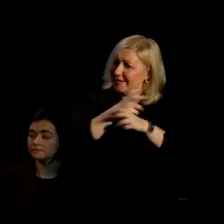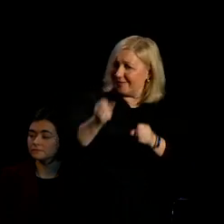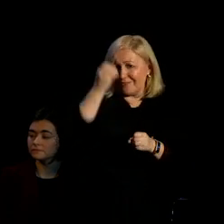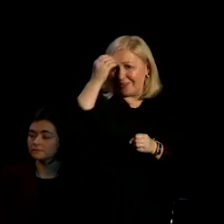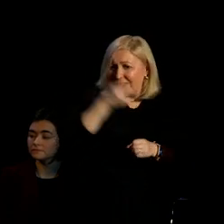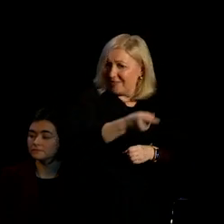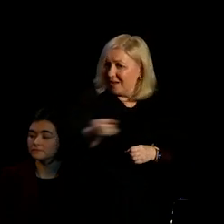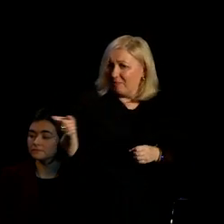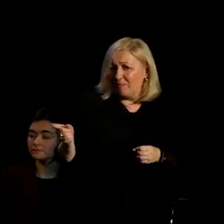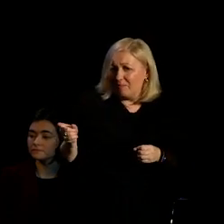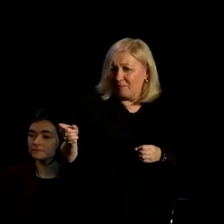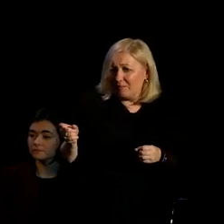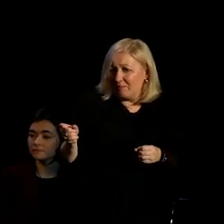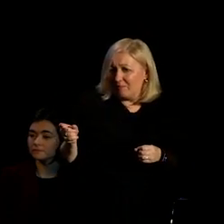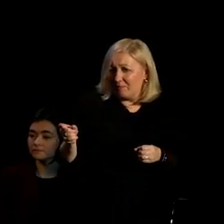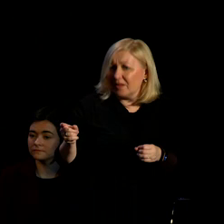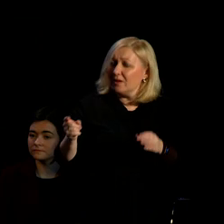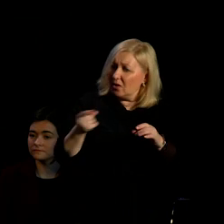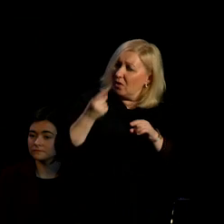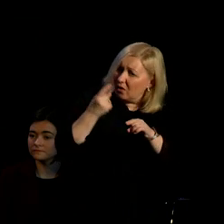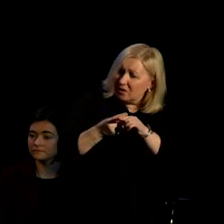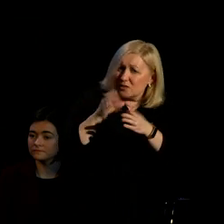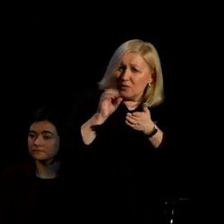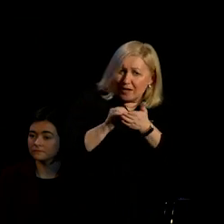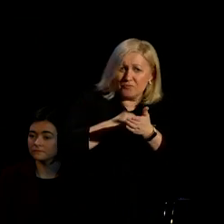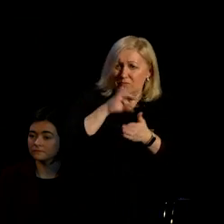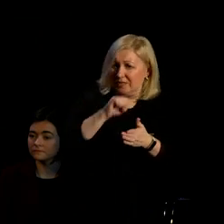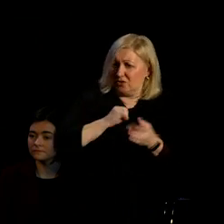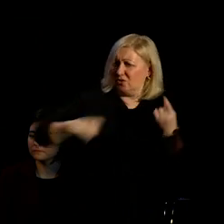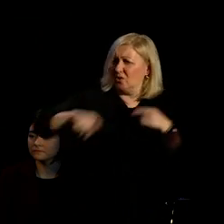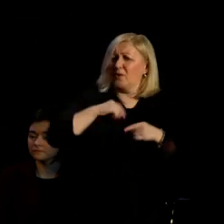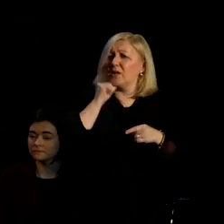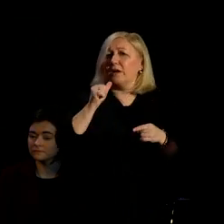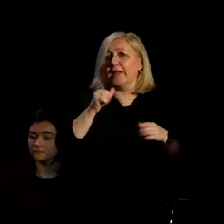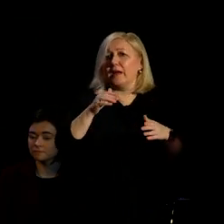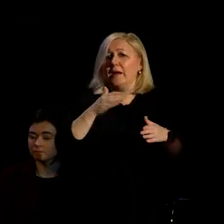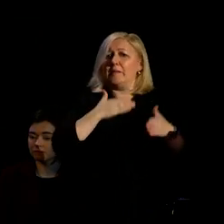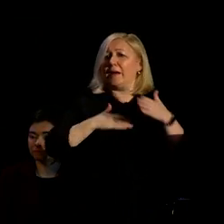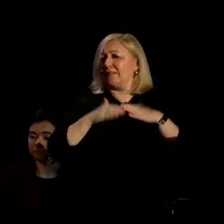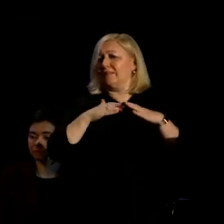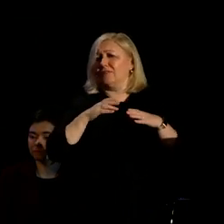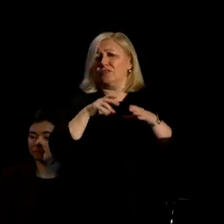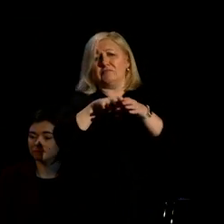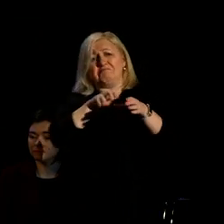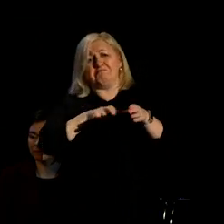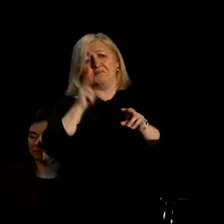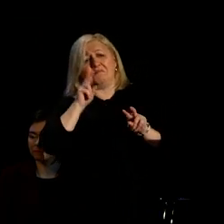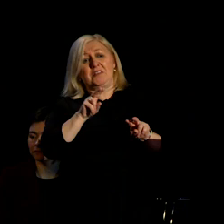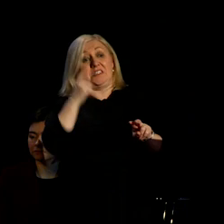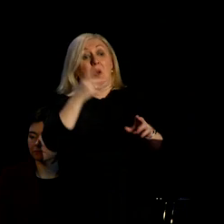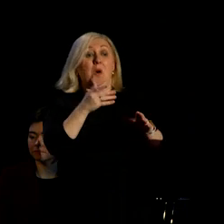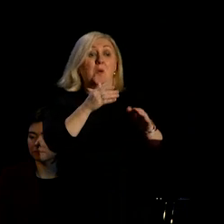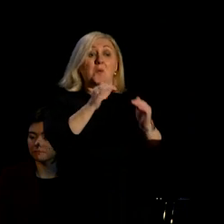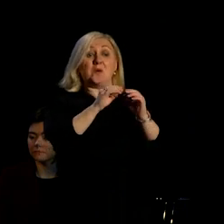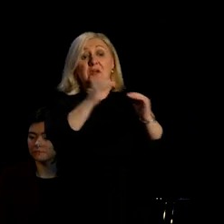we remember, let us ensure too that we do not become passive observers of prejudice or inequality